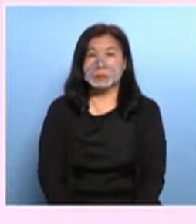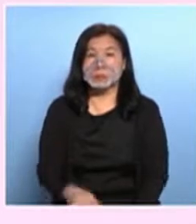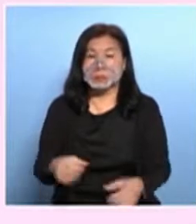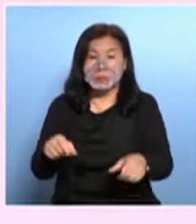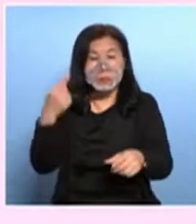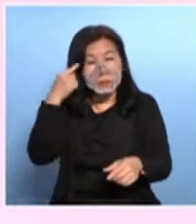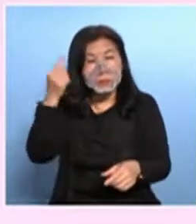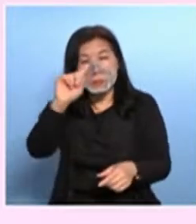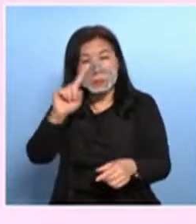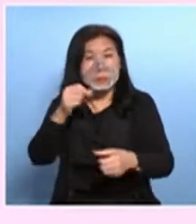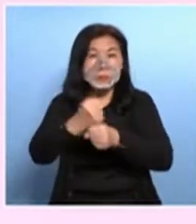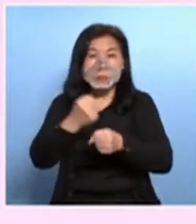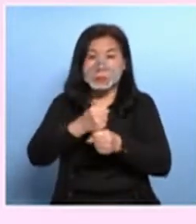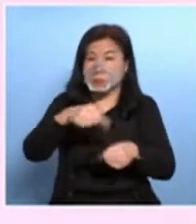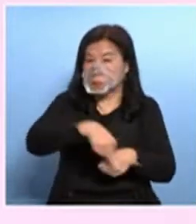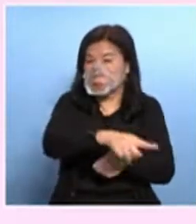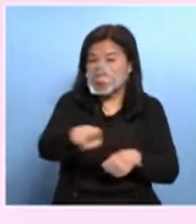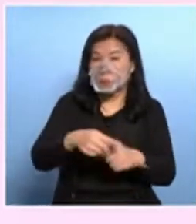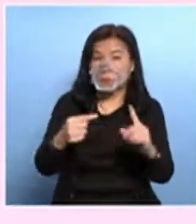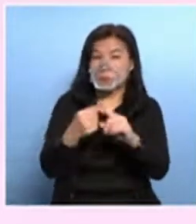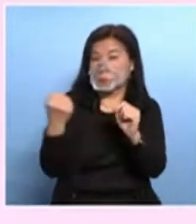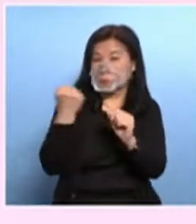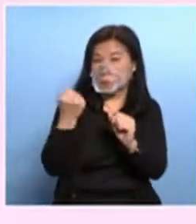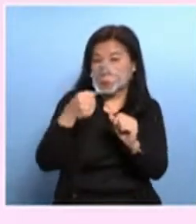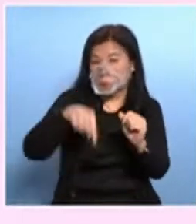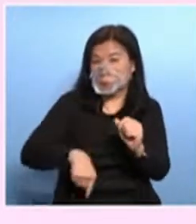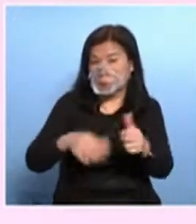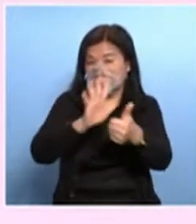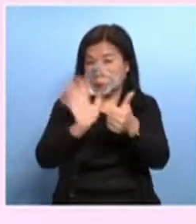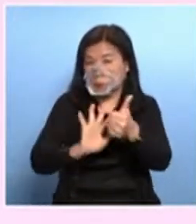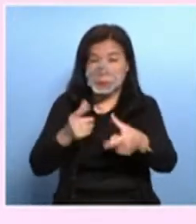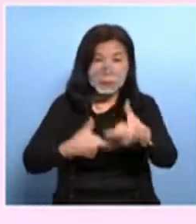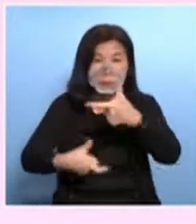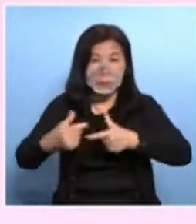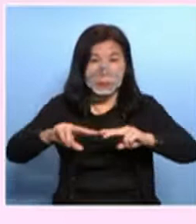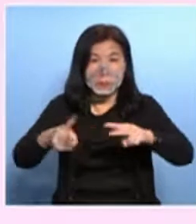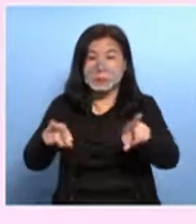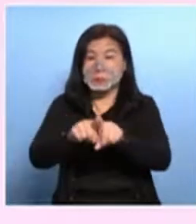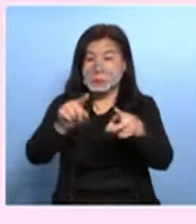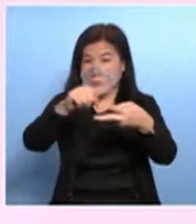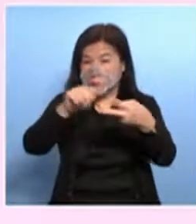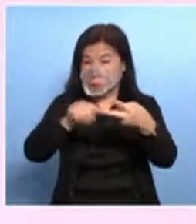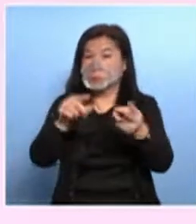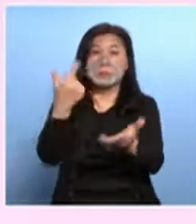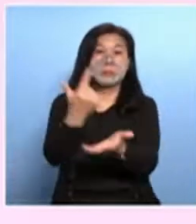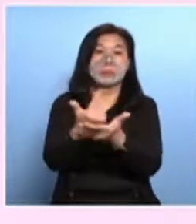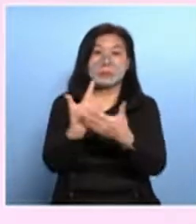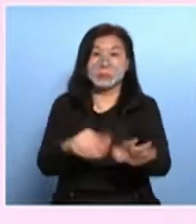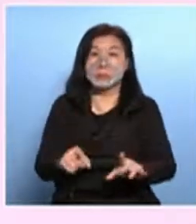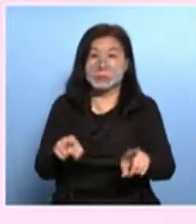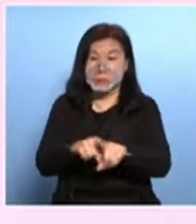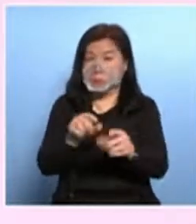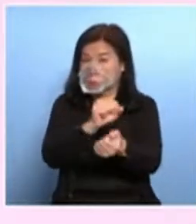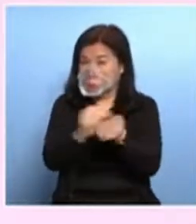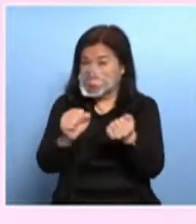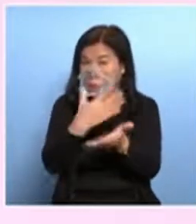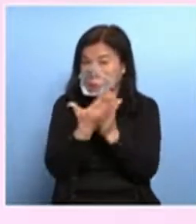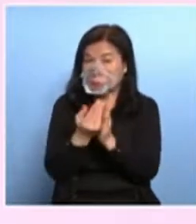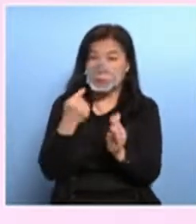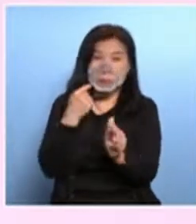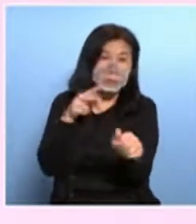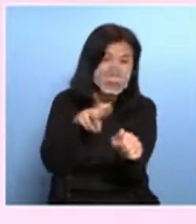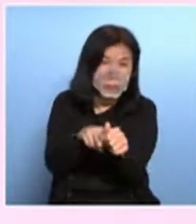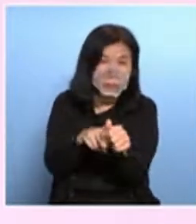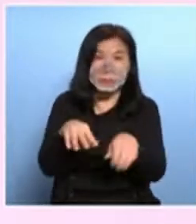chambers, professionals groups, and associations of young entrepreneurs. Building capacity. Land and manpower are the two